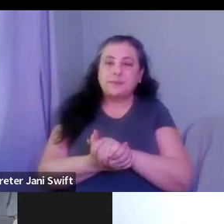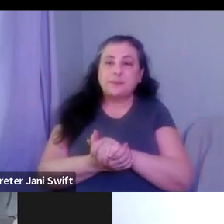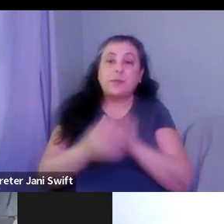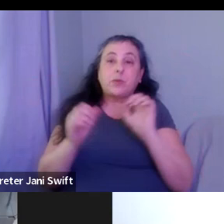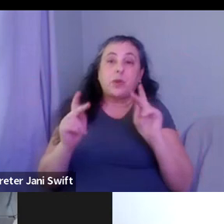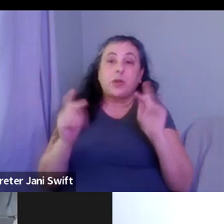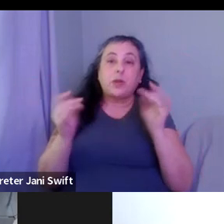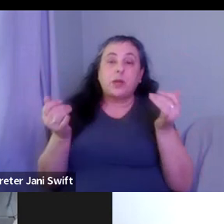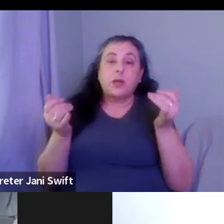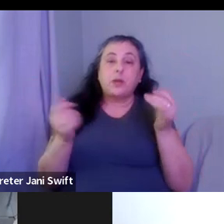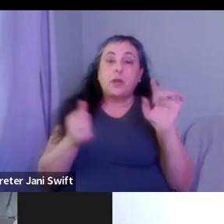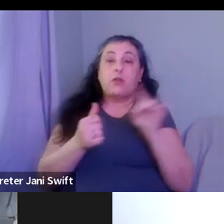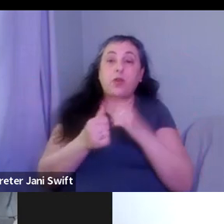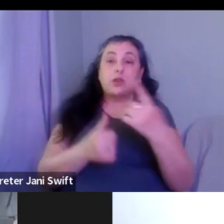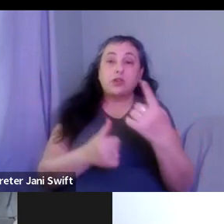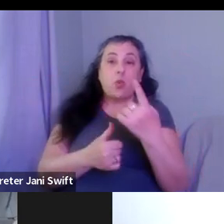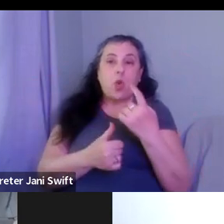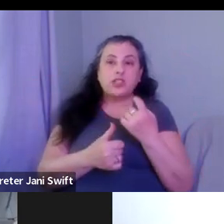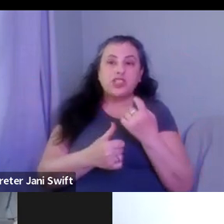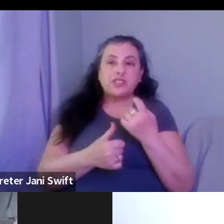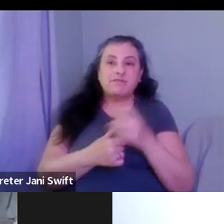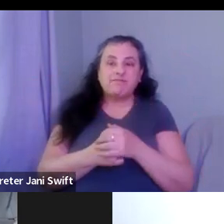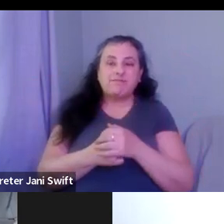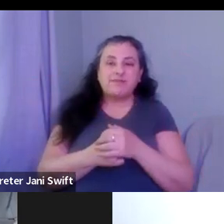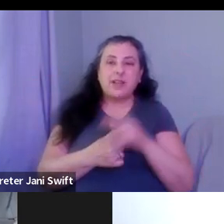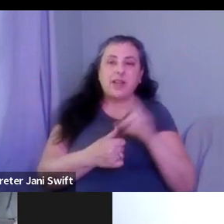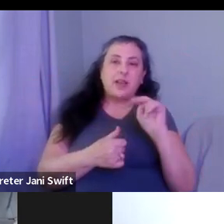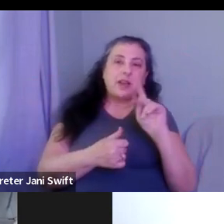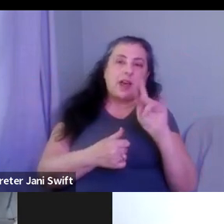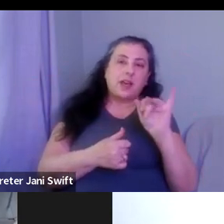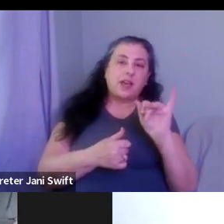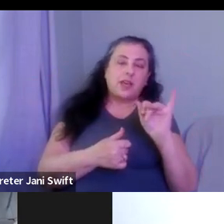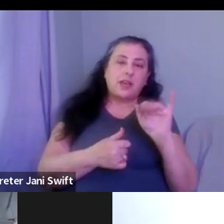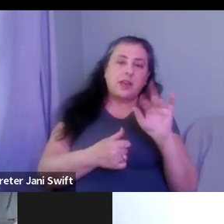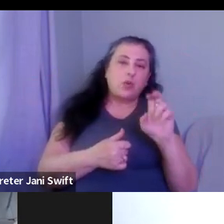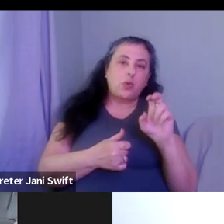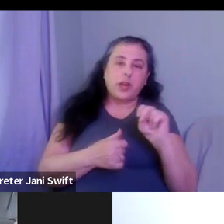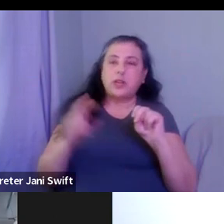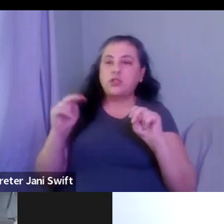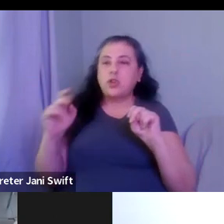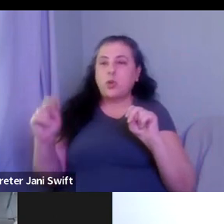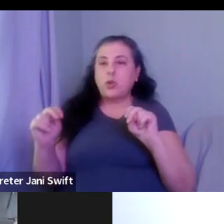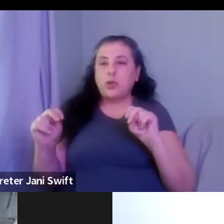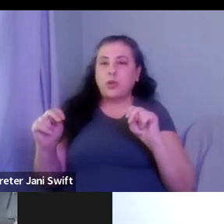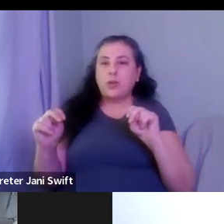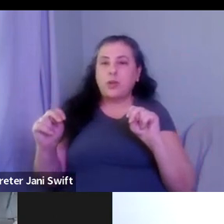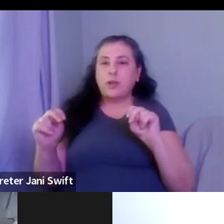Okay, our first question to Nataki, Raeghn, and JoEllen. Tell